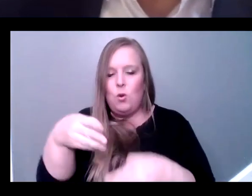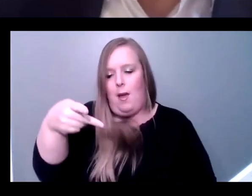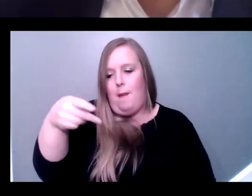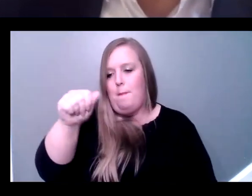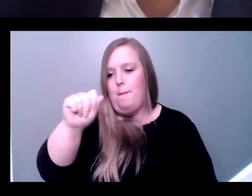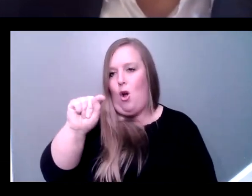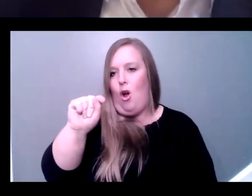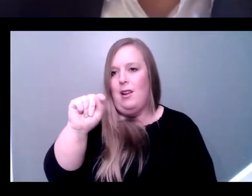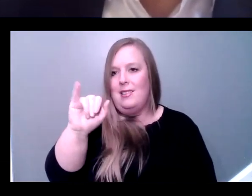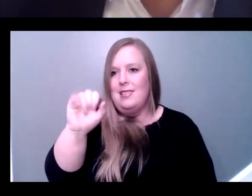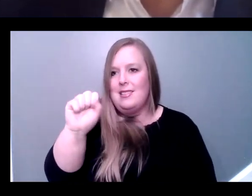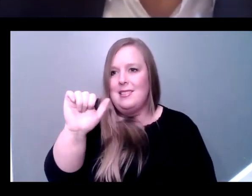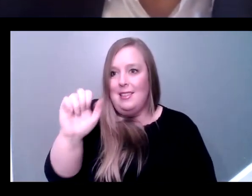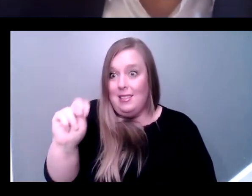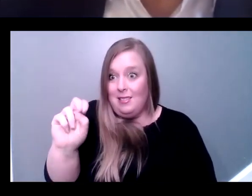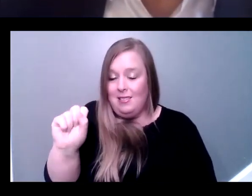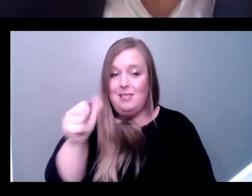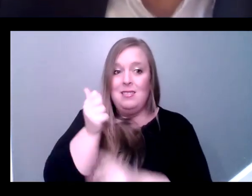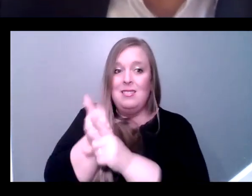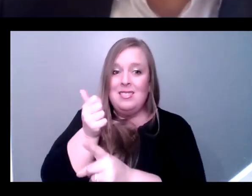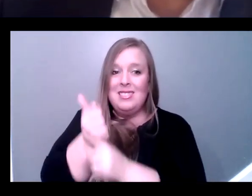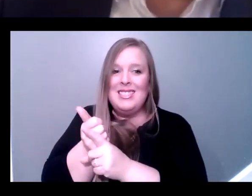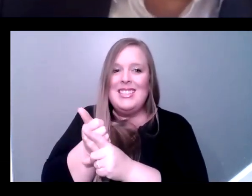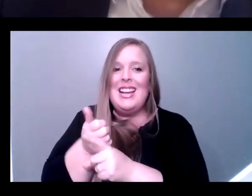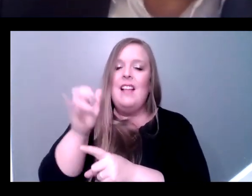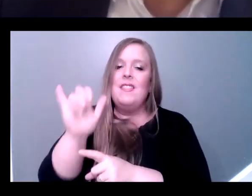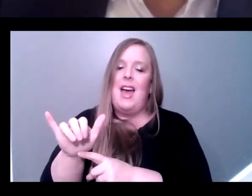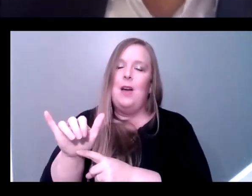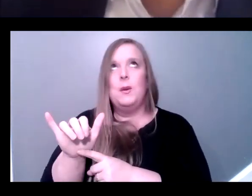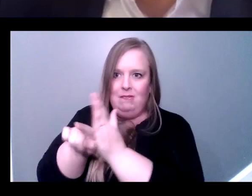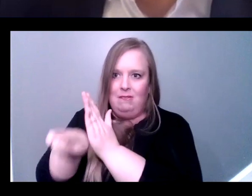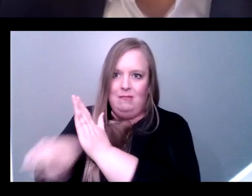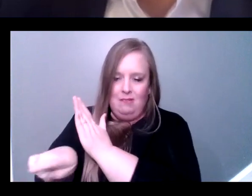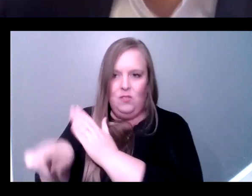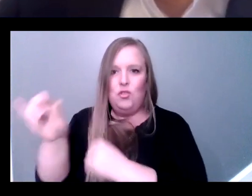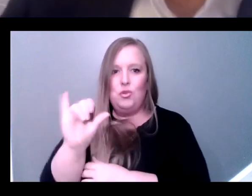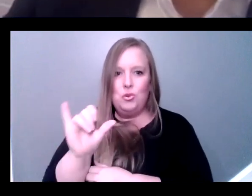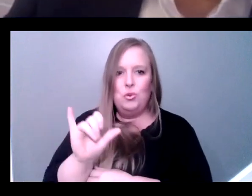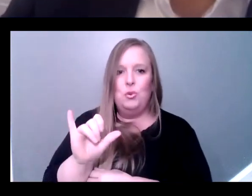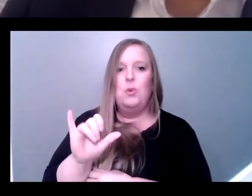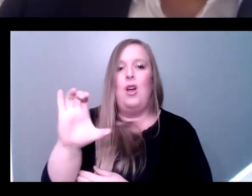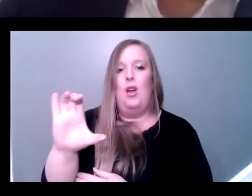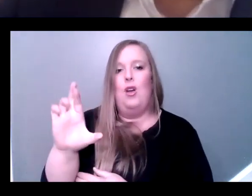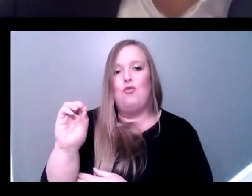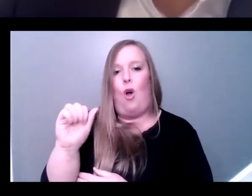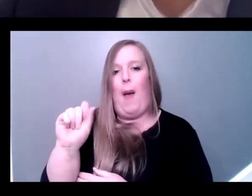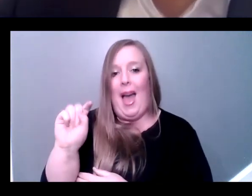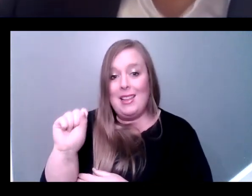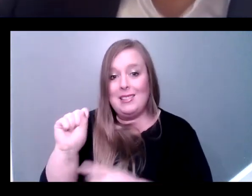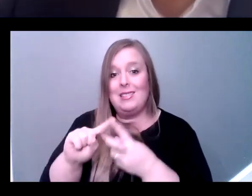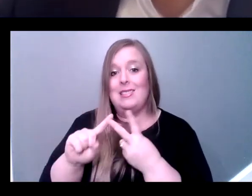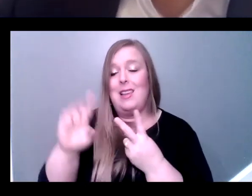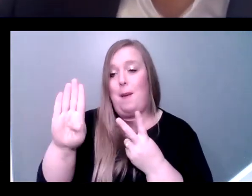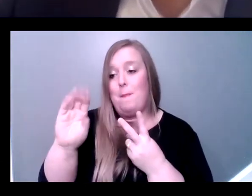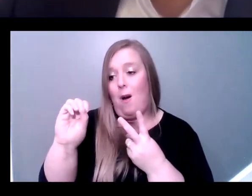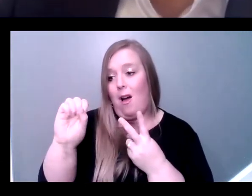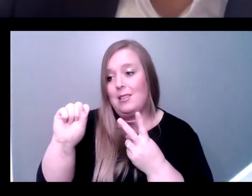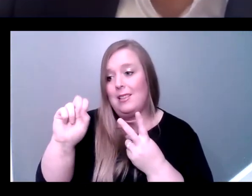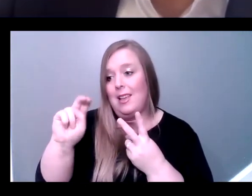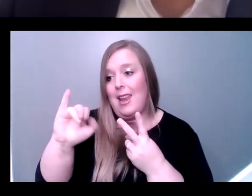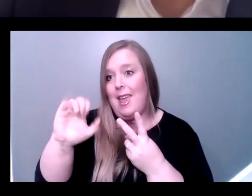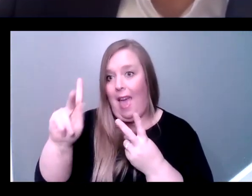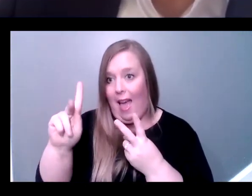and I truly mean, if you do some research on the Ustasha, you will find out how brutal the death squads were.